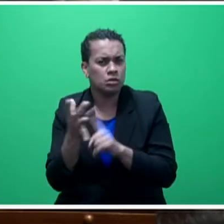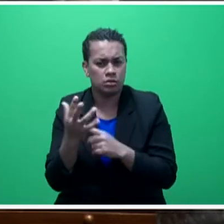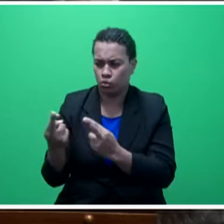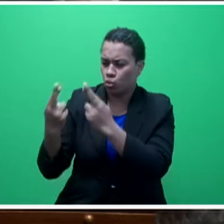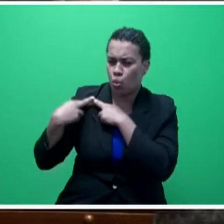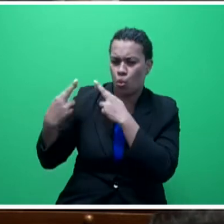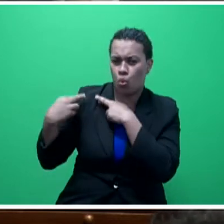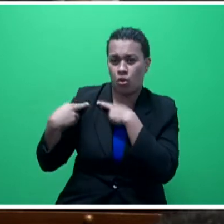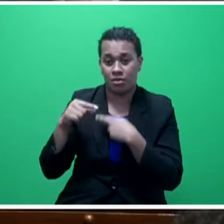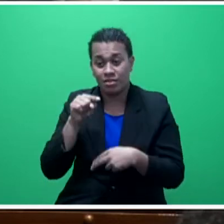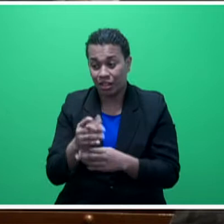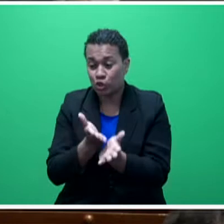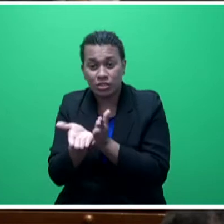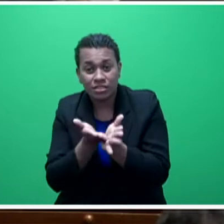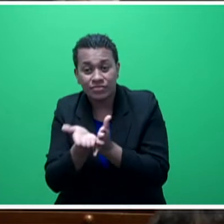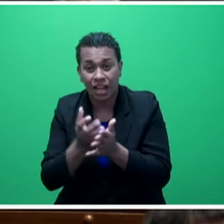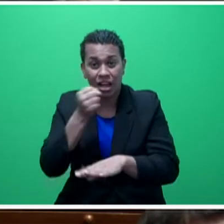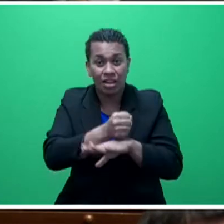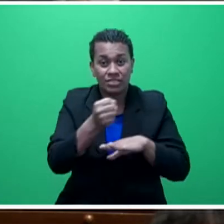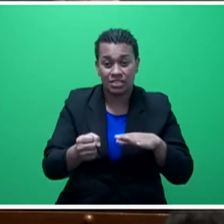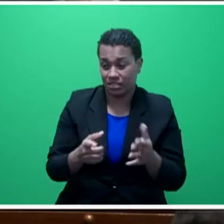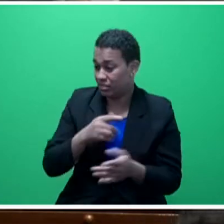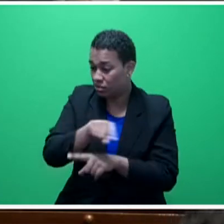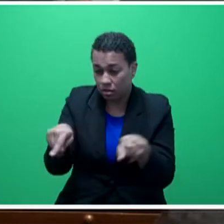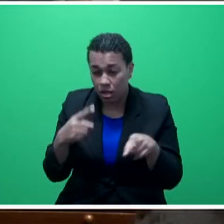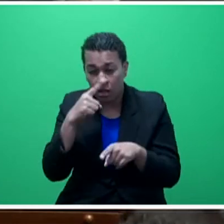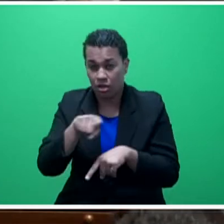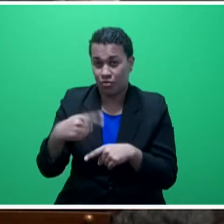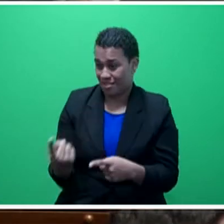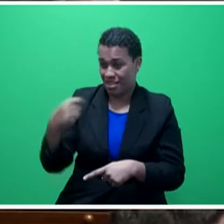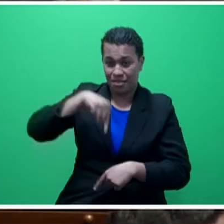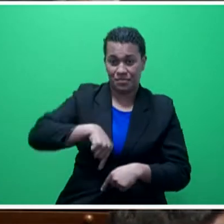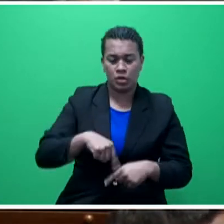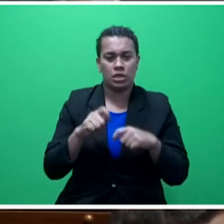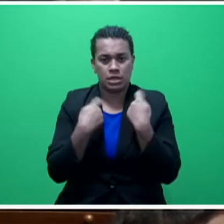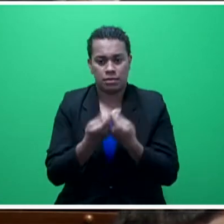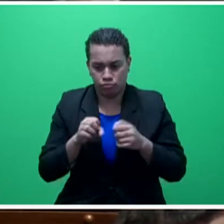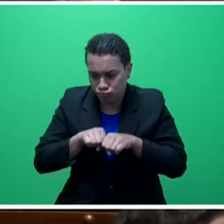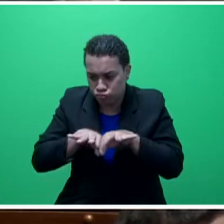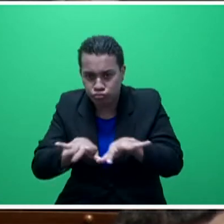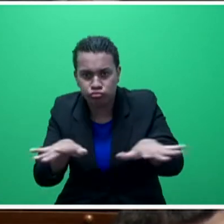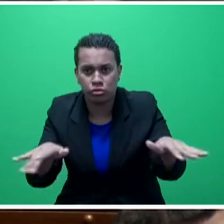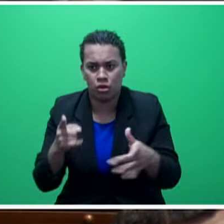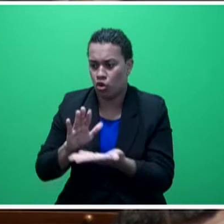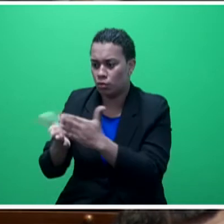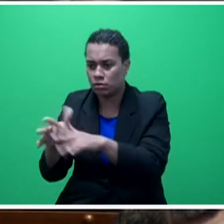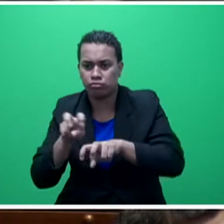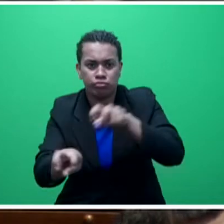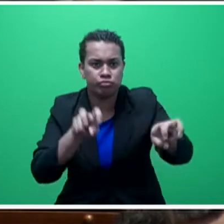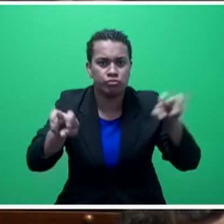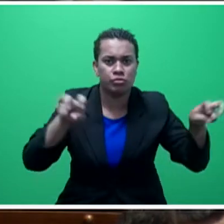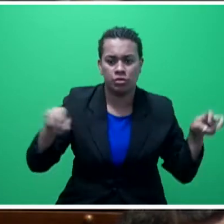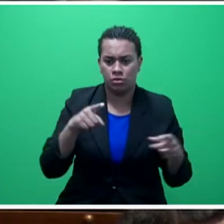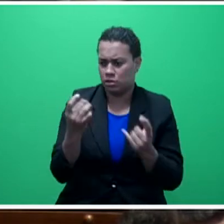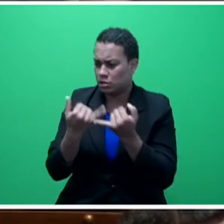services to those who cannot come to us. This phenomenal outreach program is especially useful for persons living with disabilities